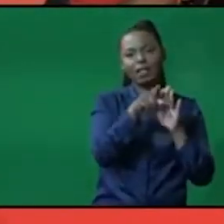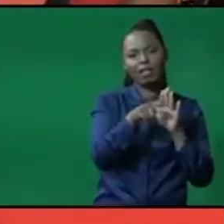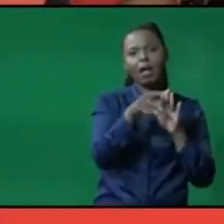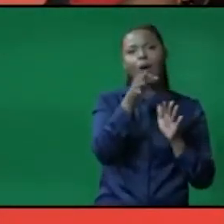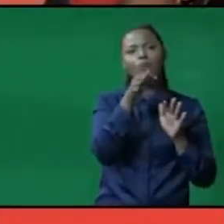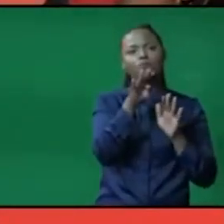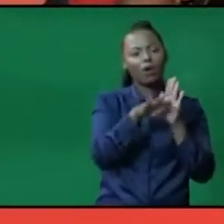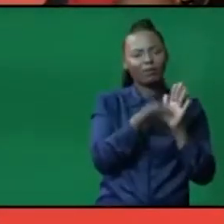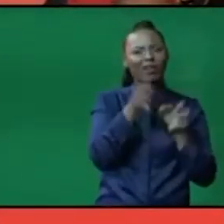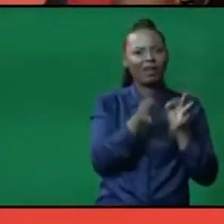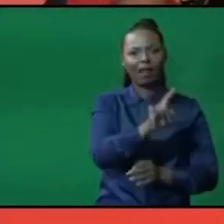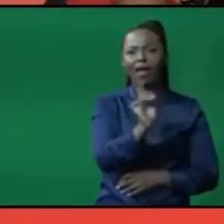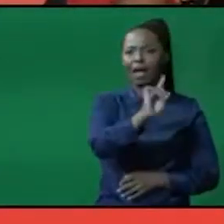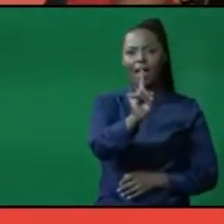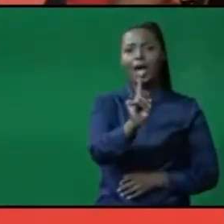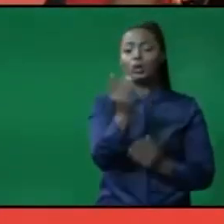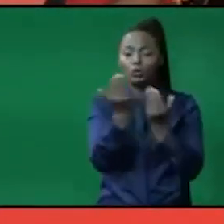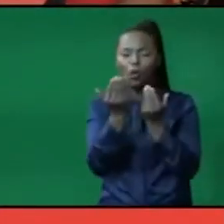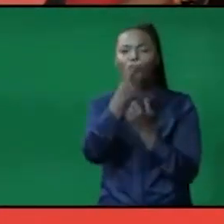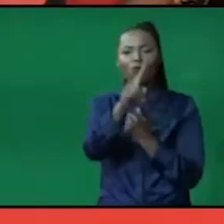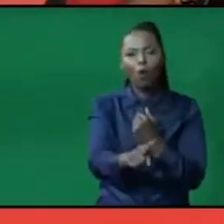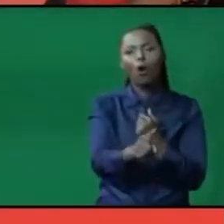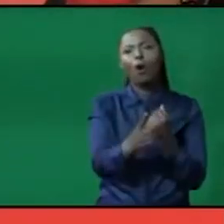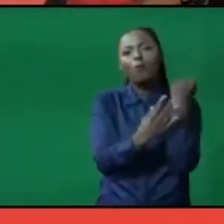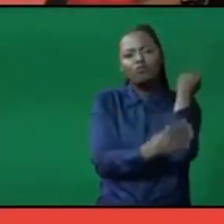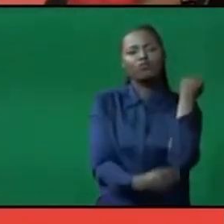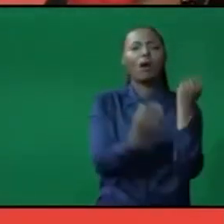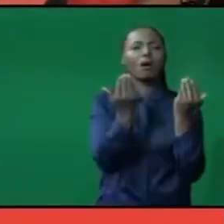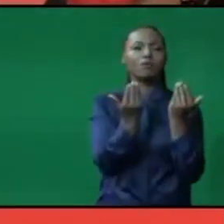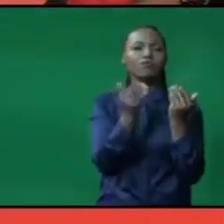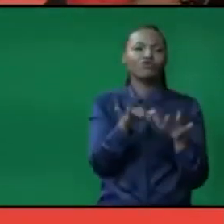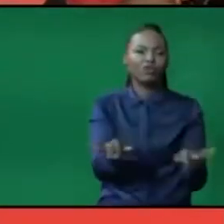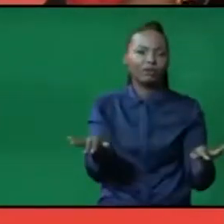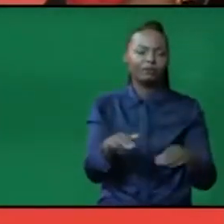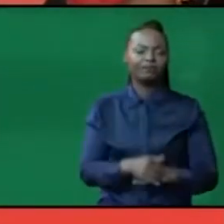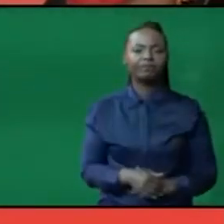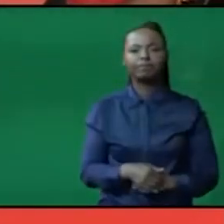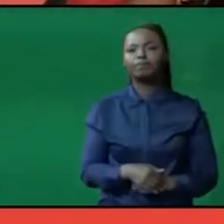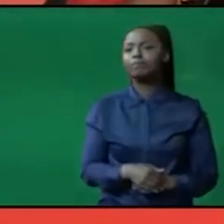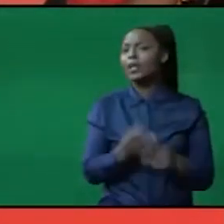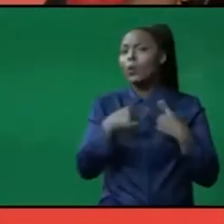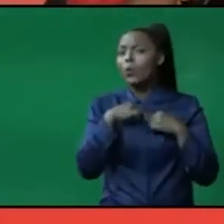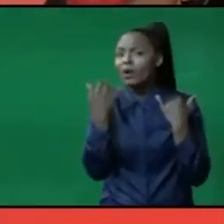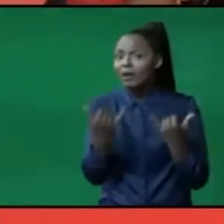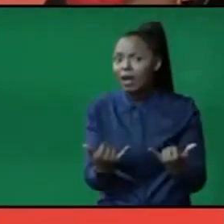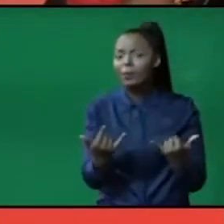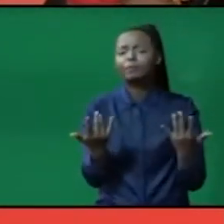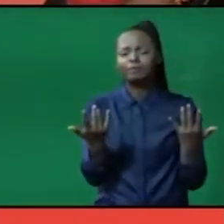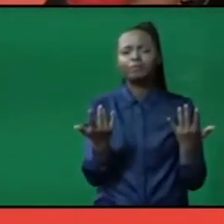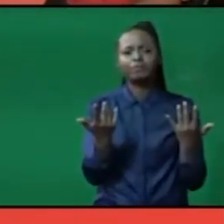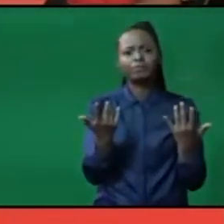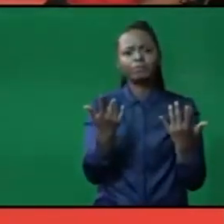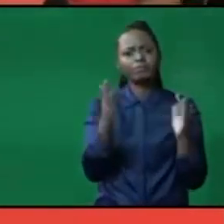that is going to be for poor children. So we are at and at an advanced